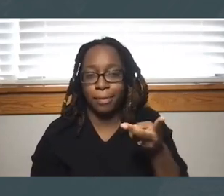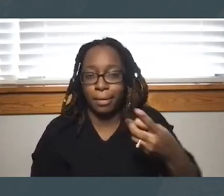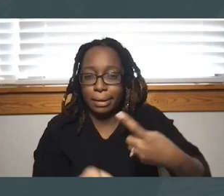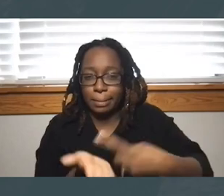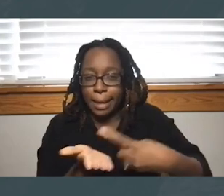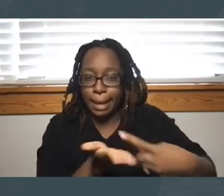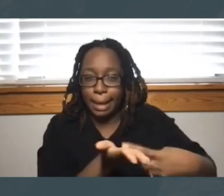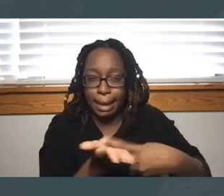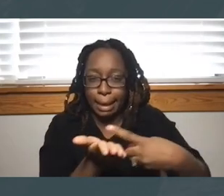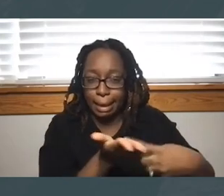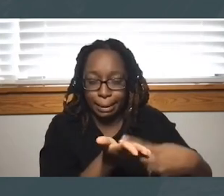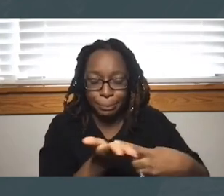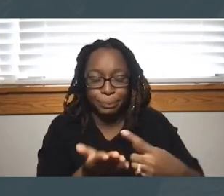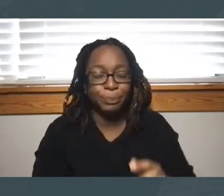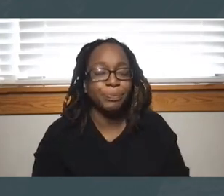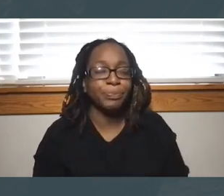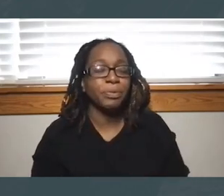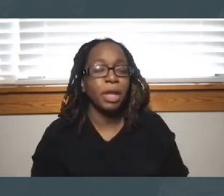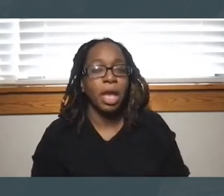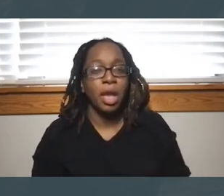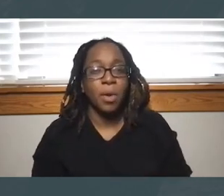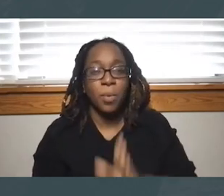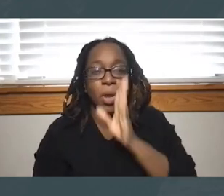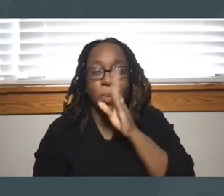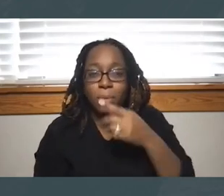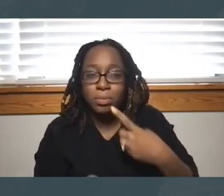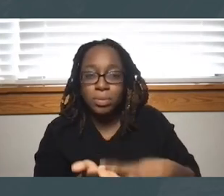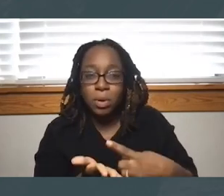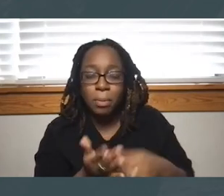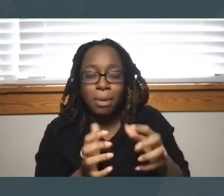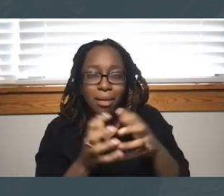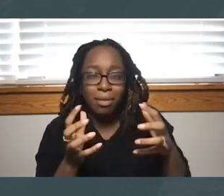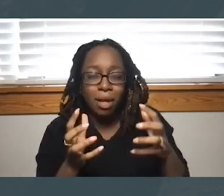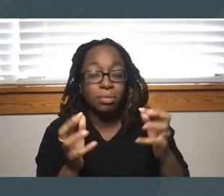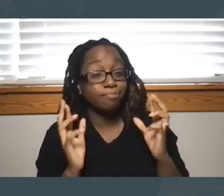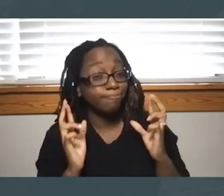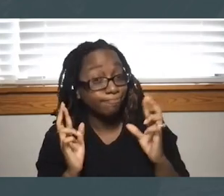We're going to talk about a lot, hopefully, about.